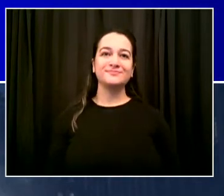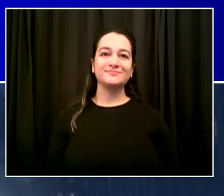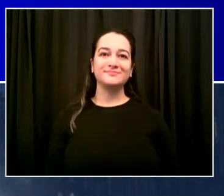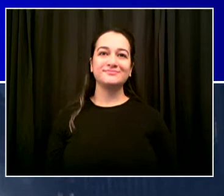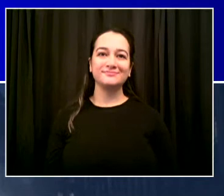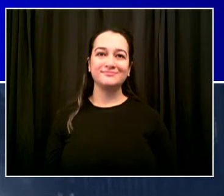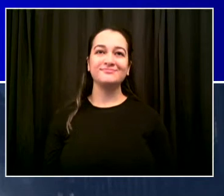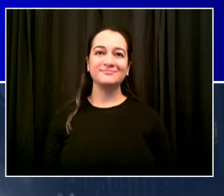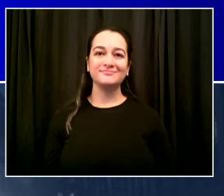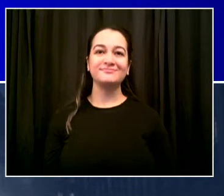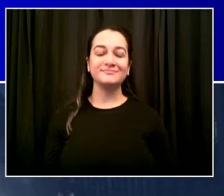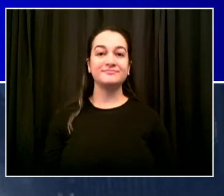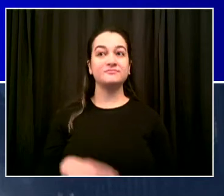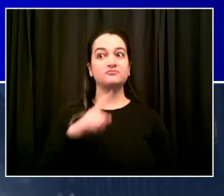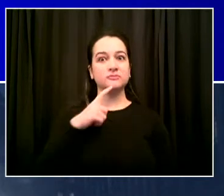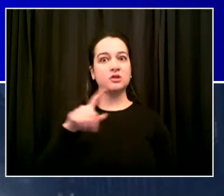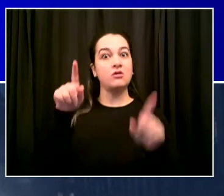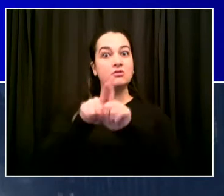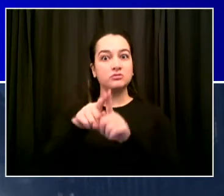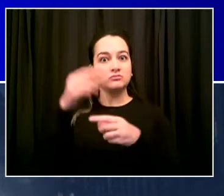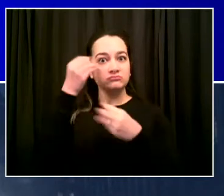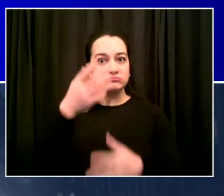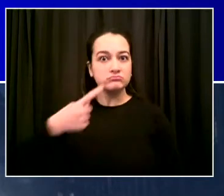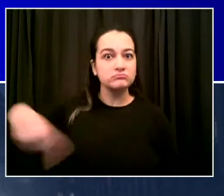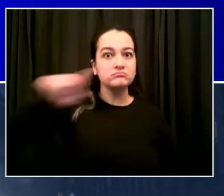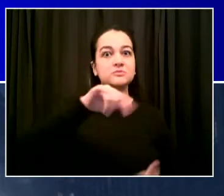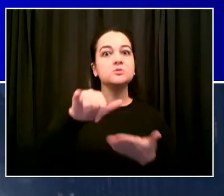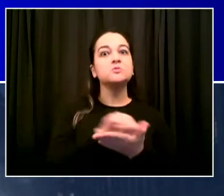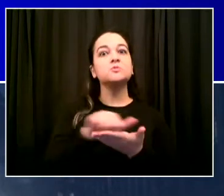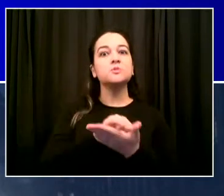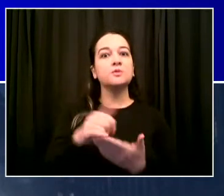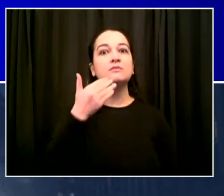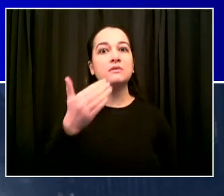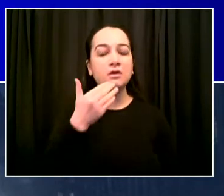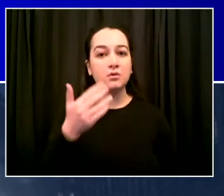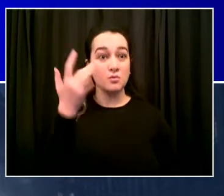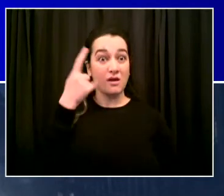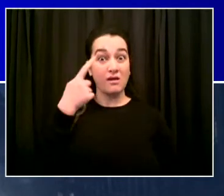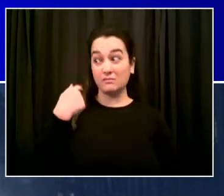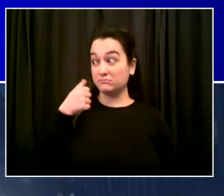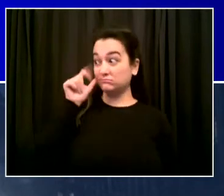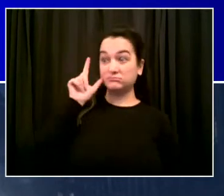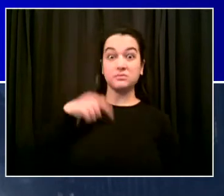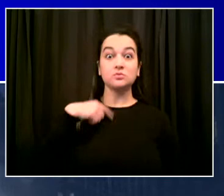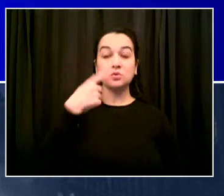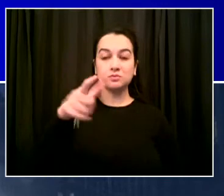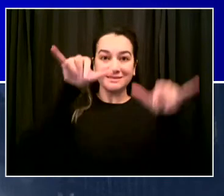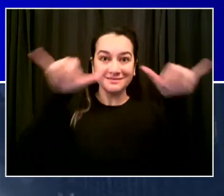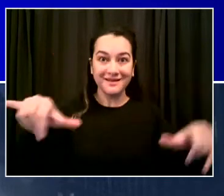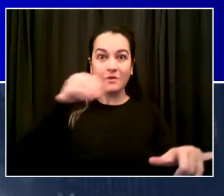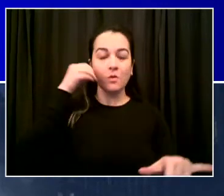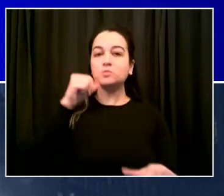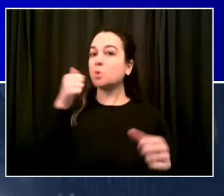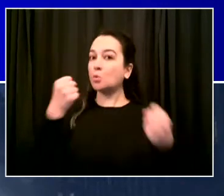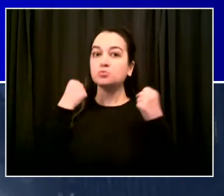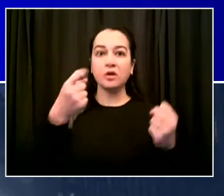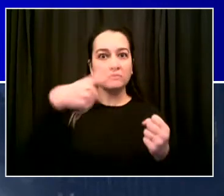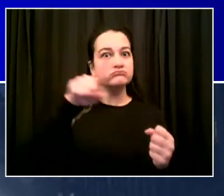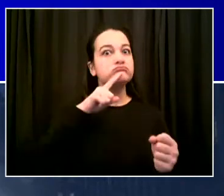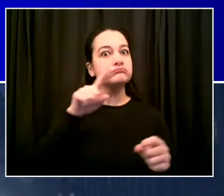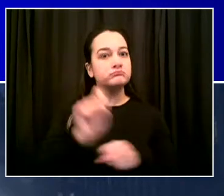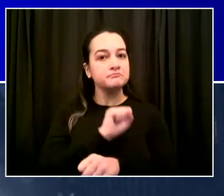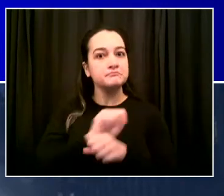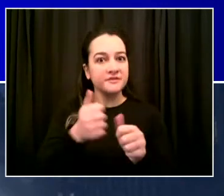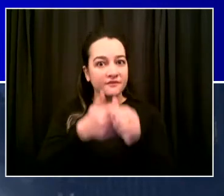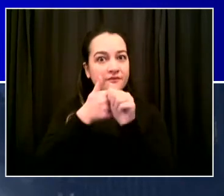job all year round. They don't get enough thanks. Just take a moment to say thank you, because they really, really did something special. And we're